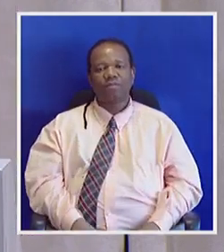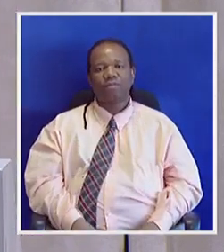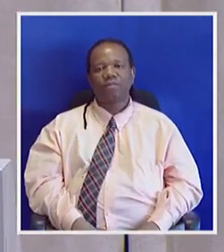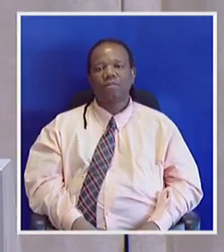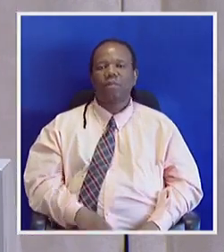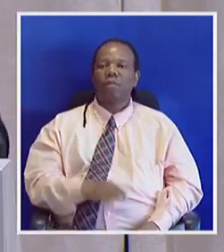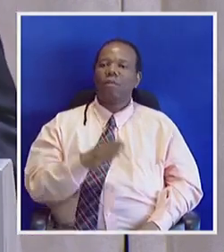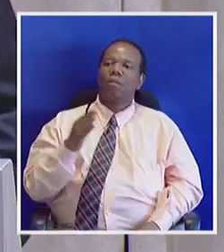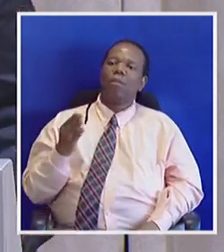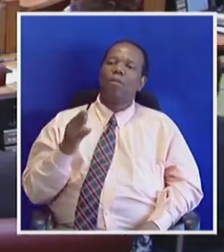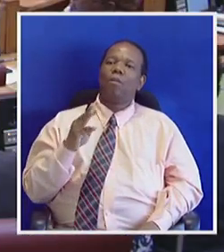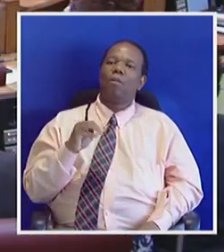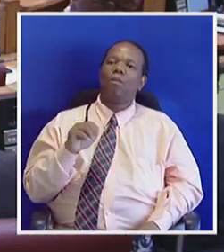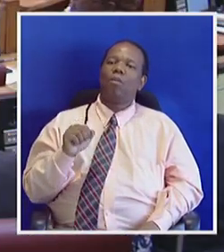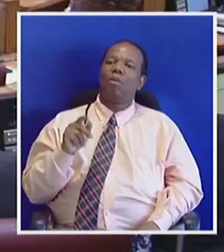Mohapi.